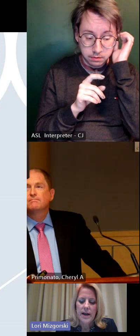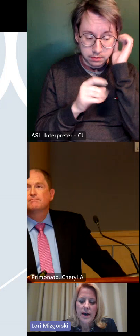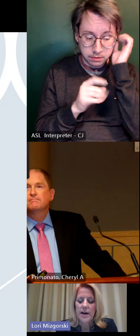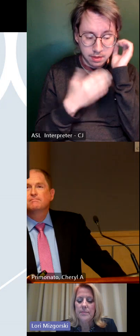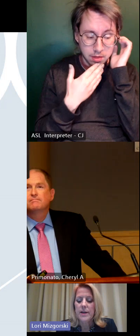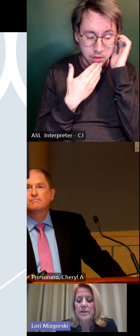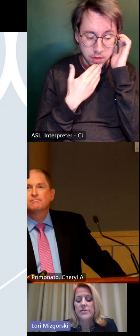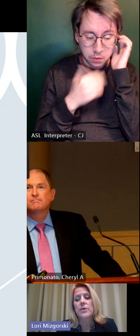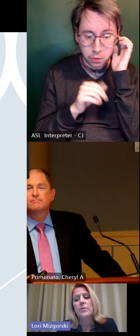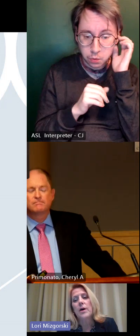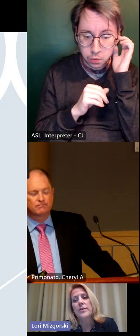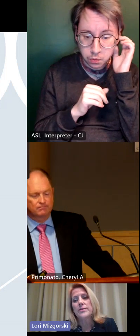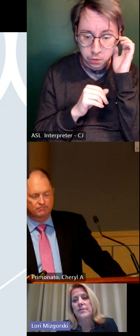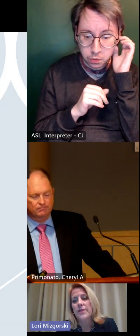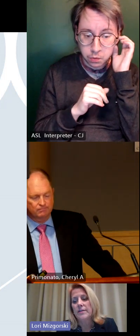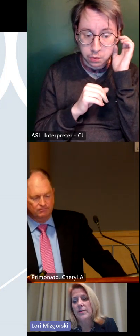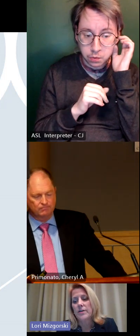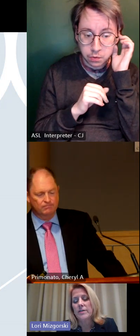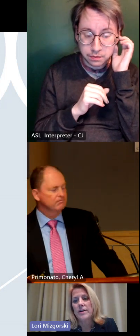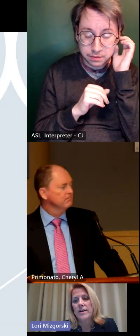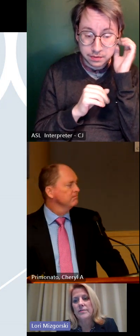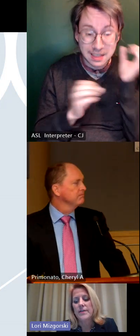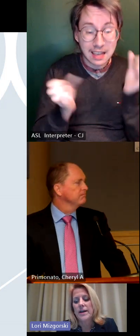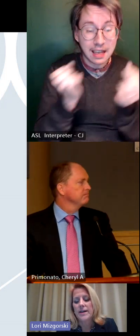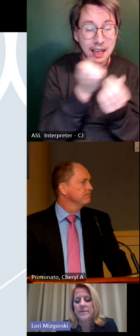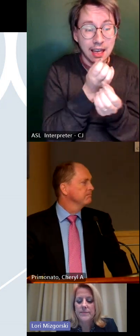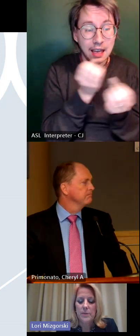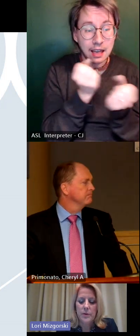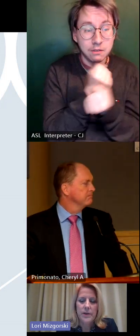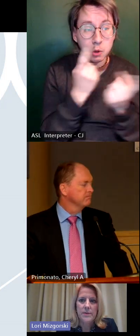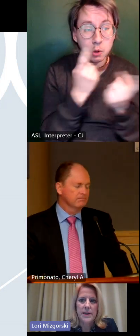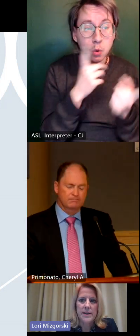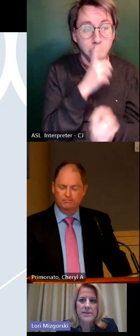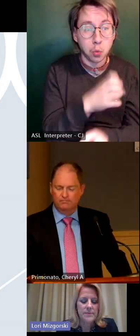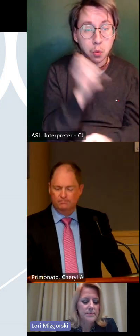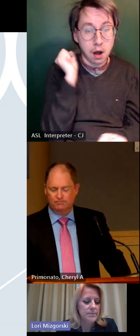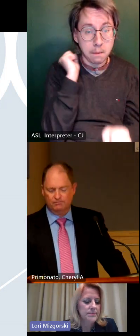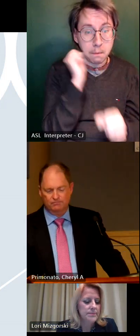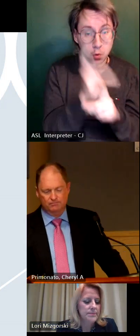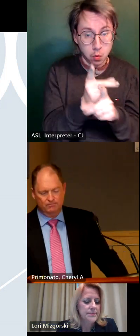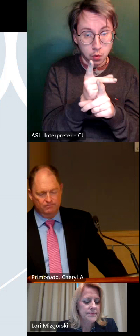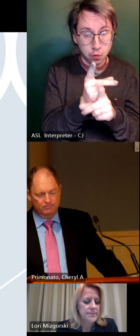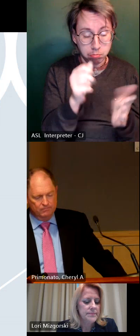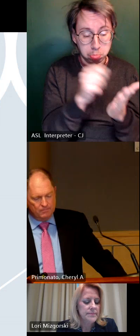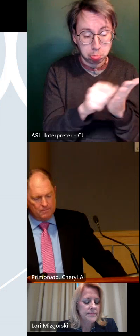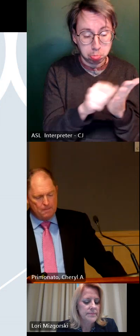you. So all those in favor of approving the minutes?